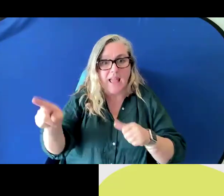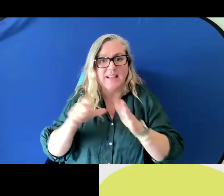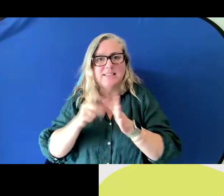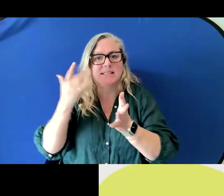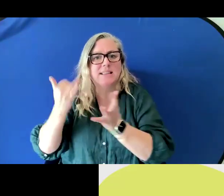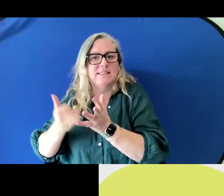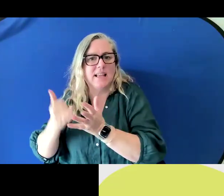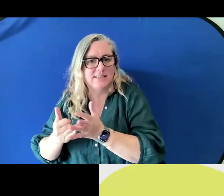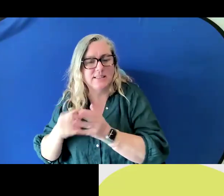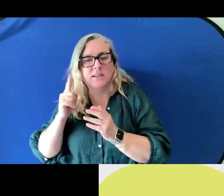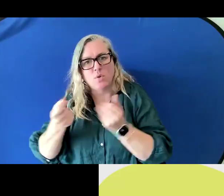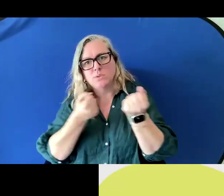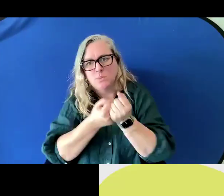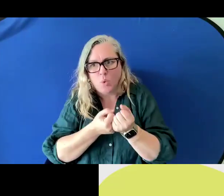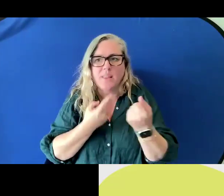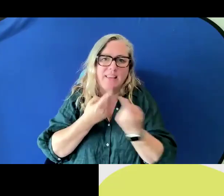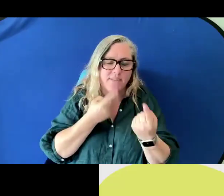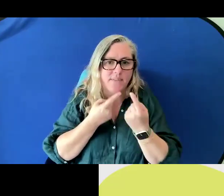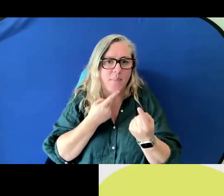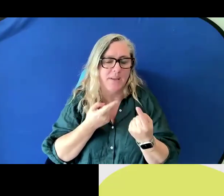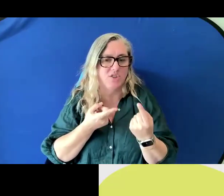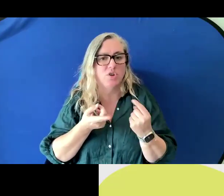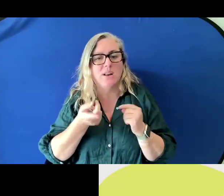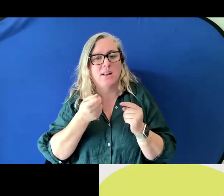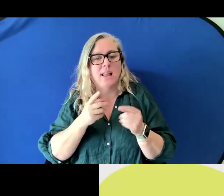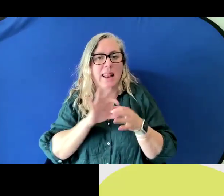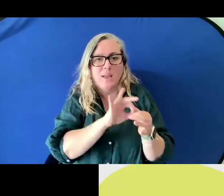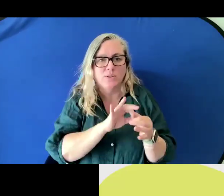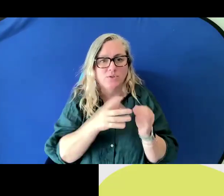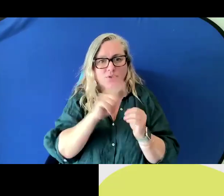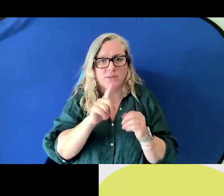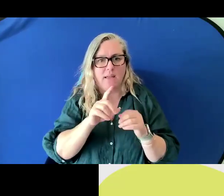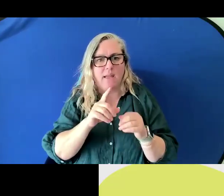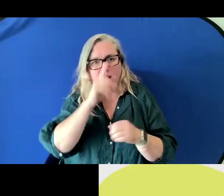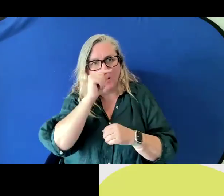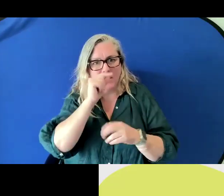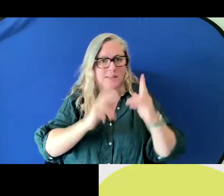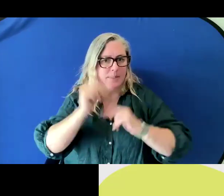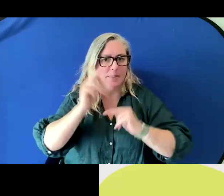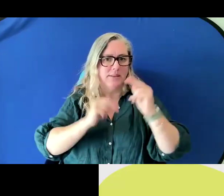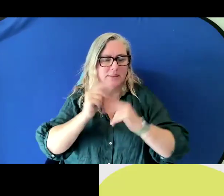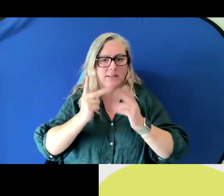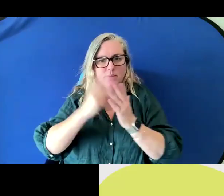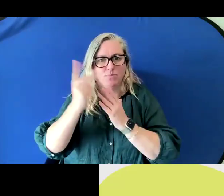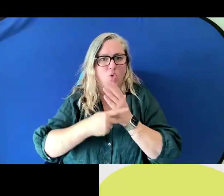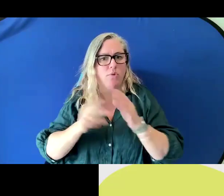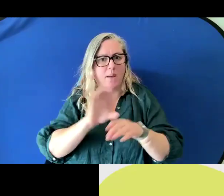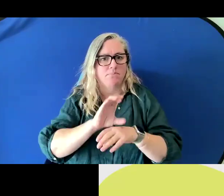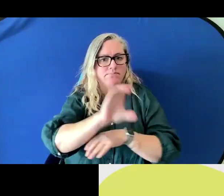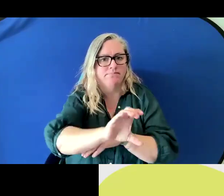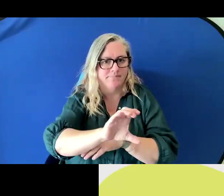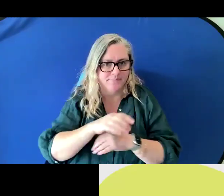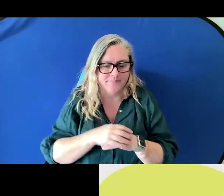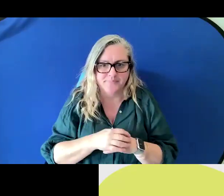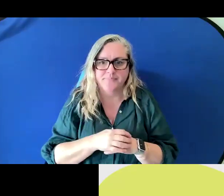important initiative through the Information Linkages and Capacity Building Grant Program. And while today is a celebration of what's